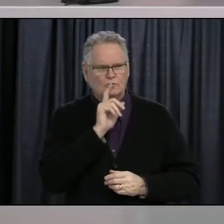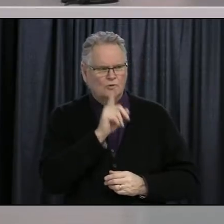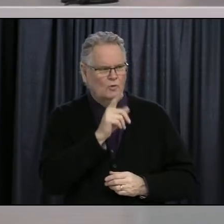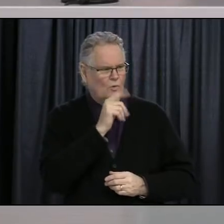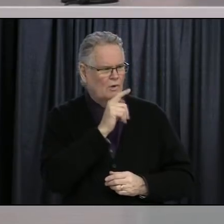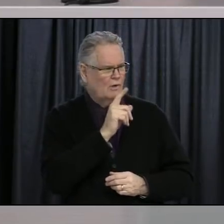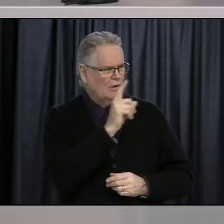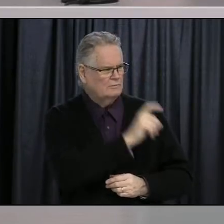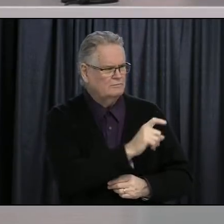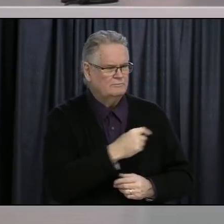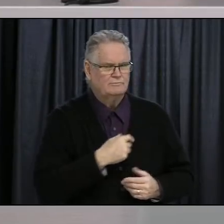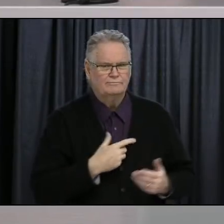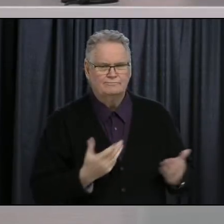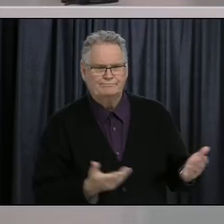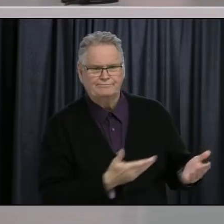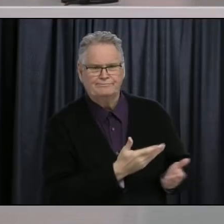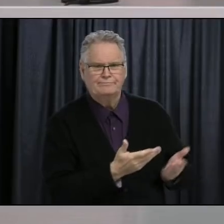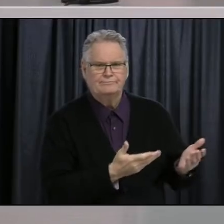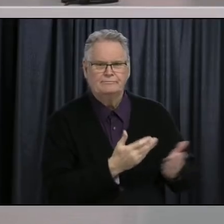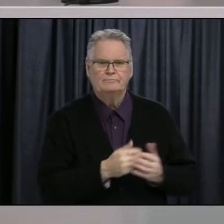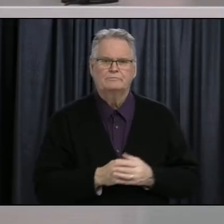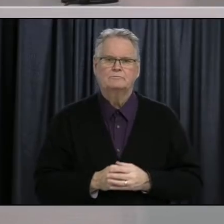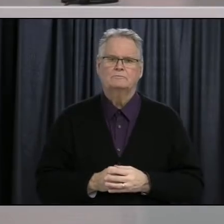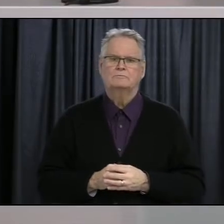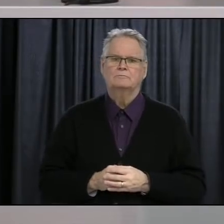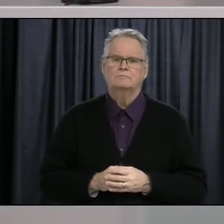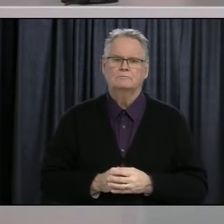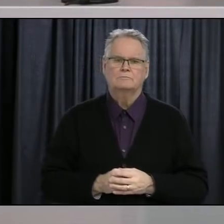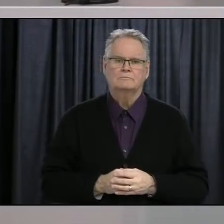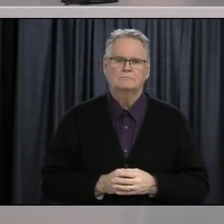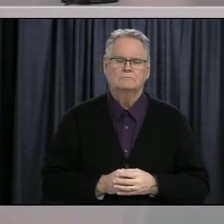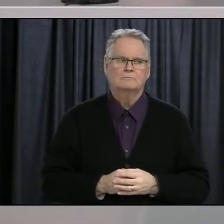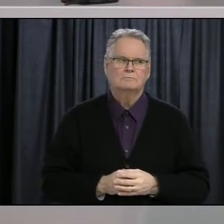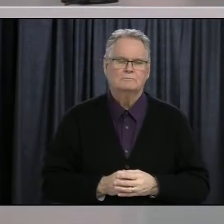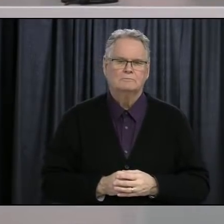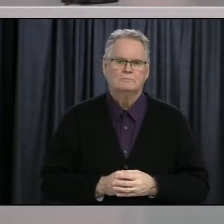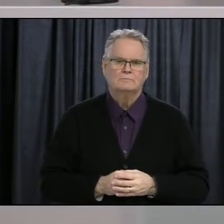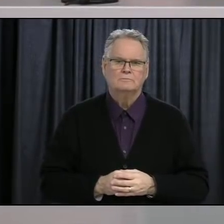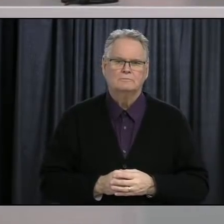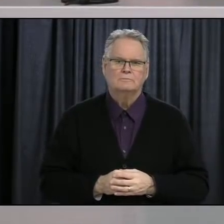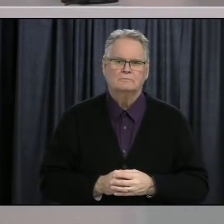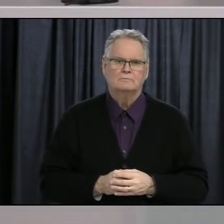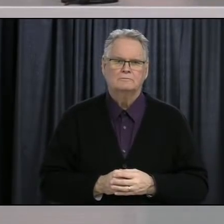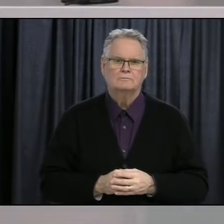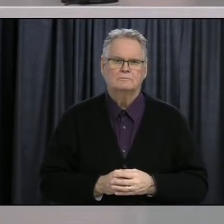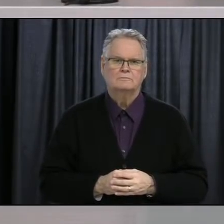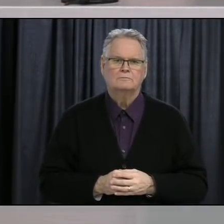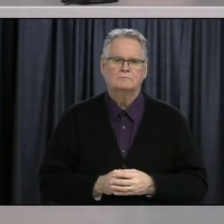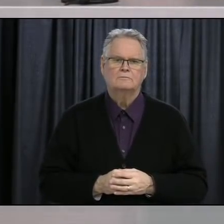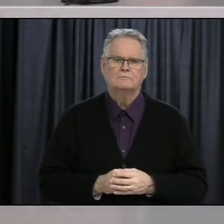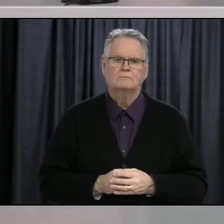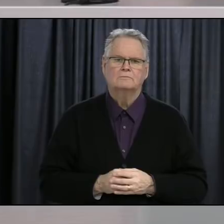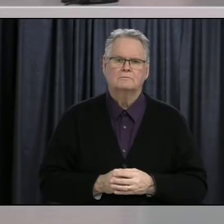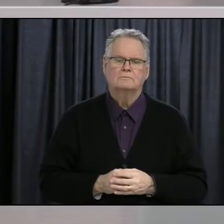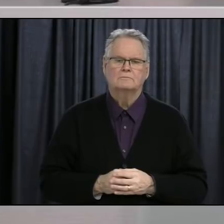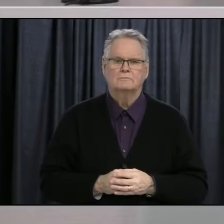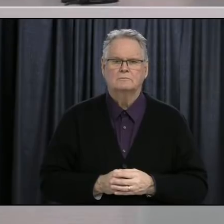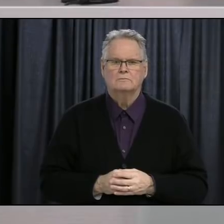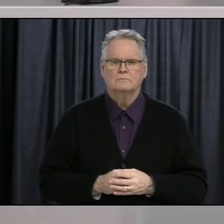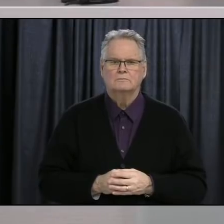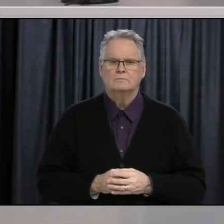please do. Do businesses have the right to refuse service to someone who refuses to wear a